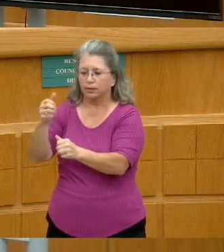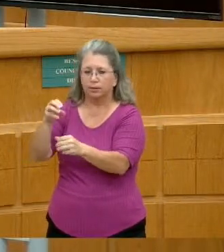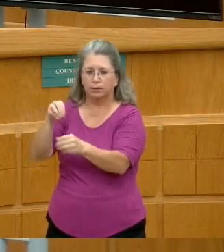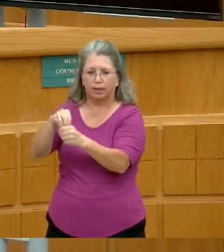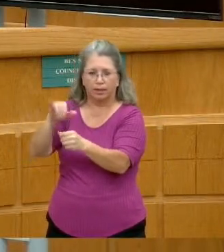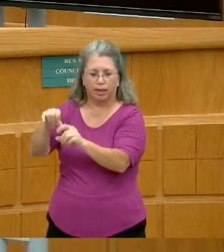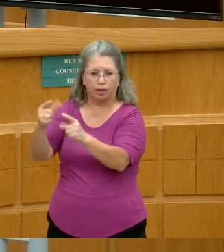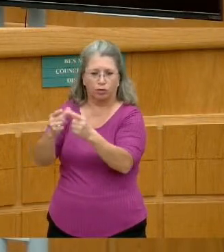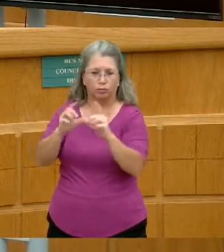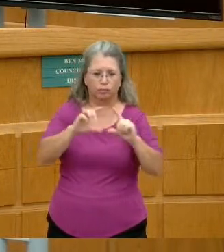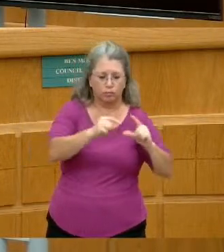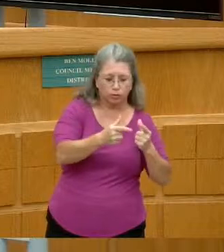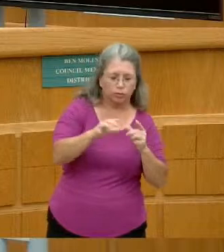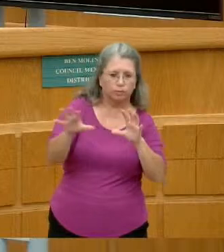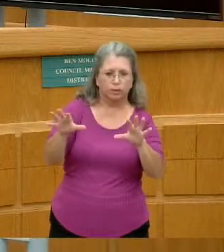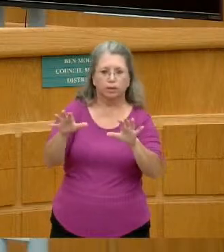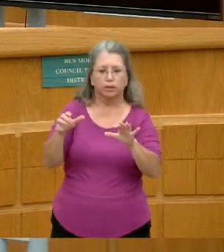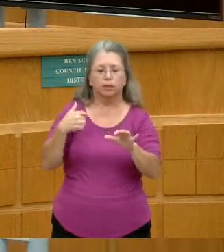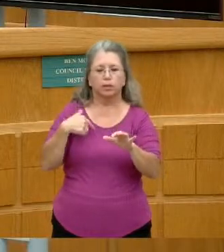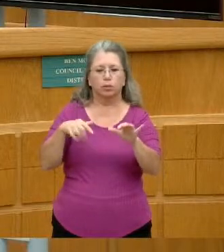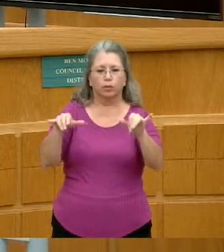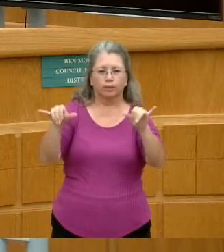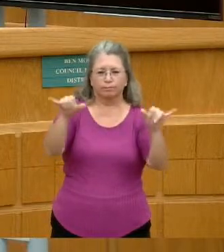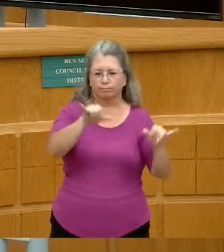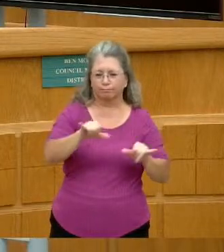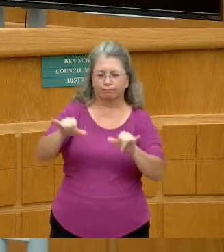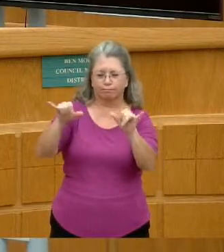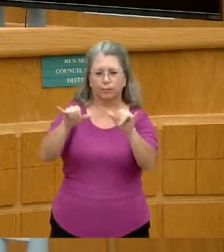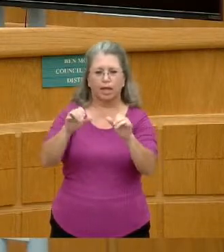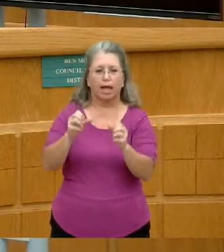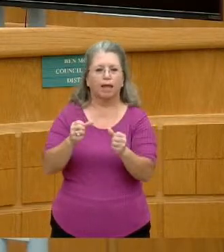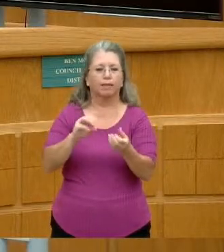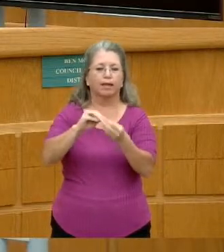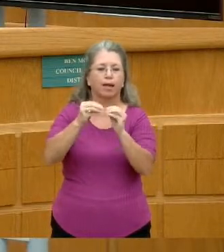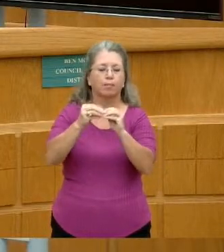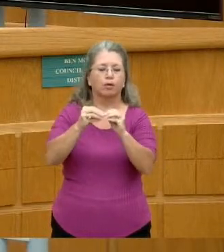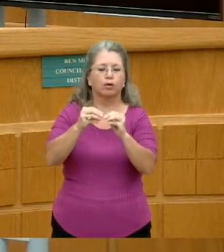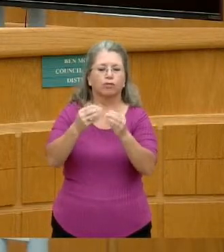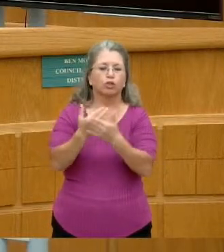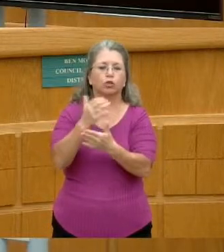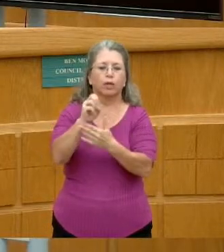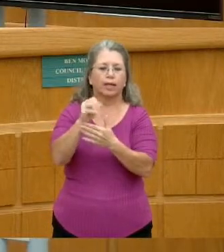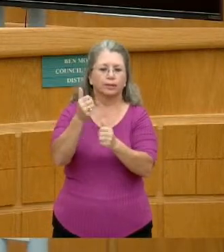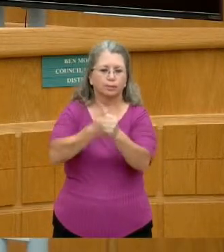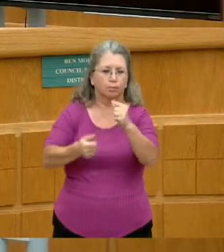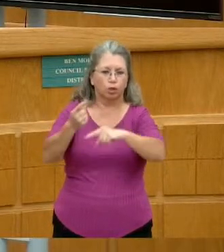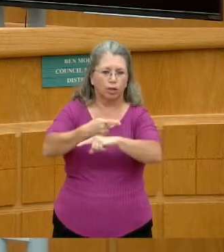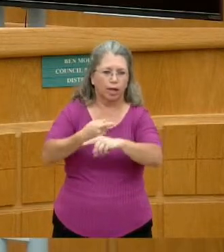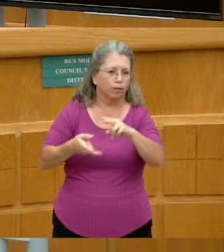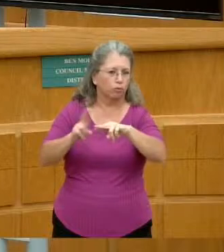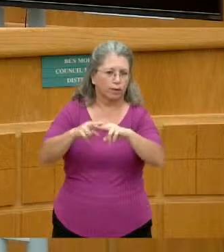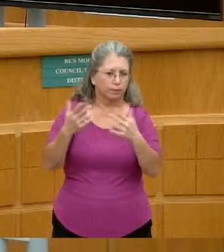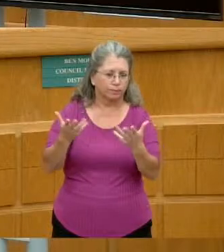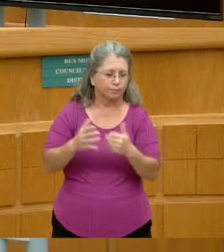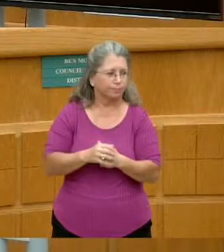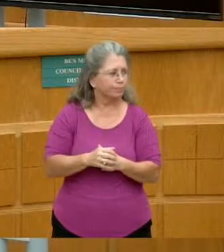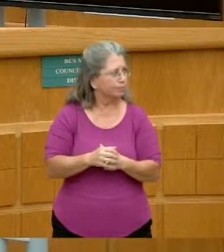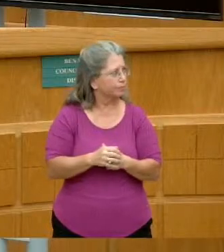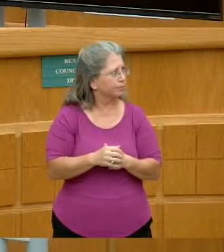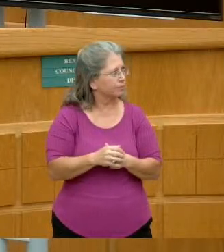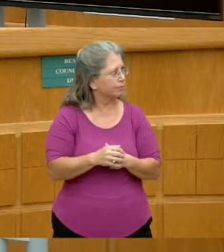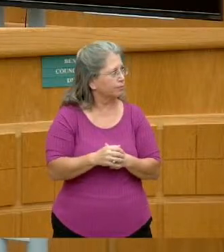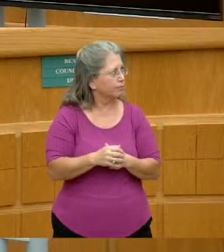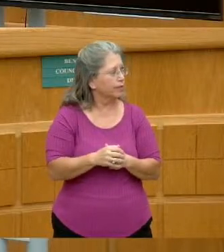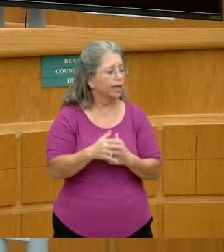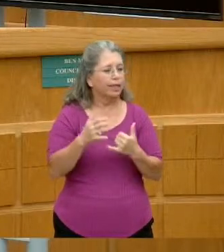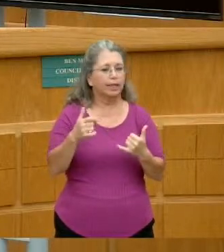this is how the number of new cases per day is rising. We can zoom out a little bit more to all of Texas, and now we're comparing public